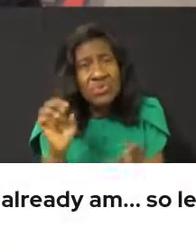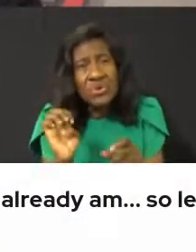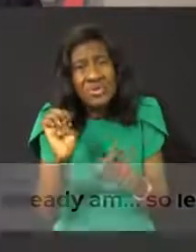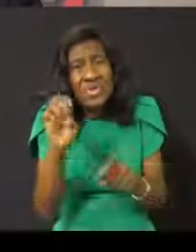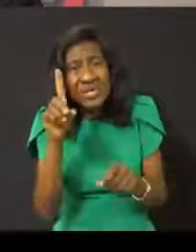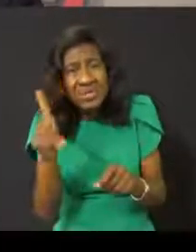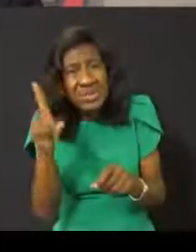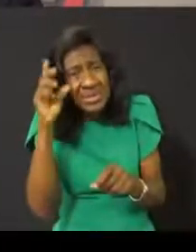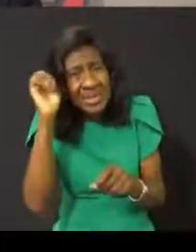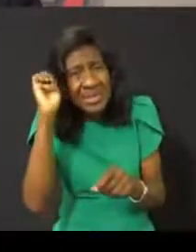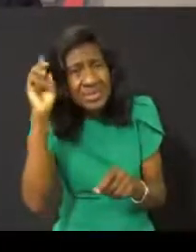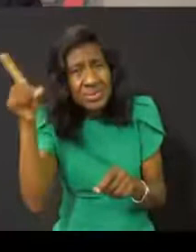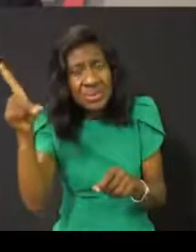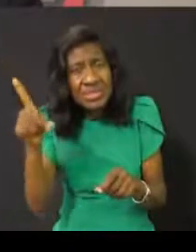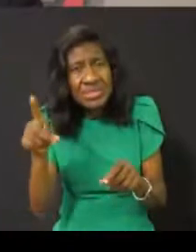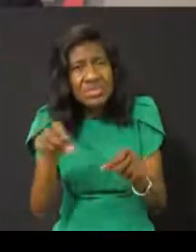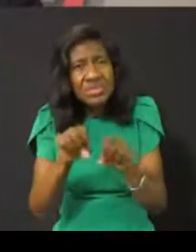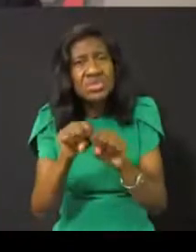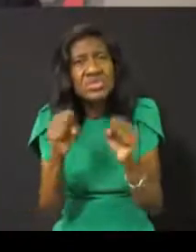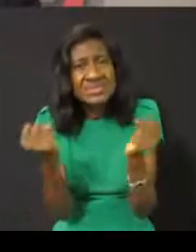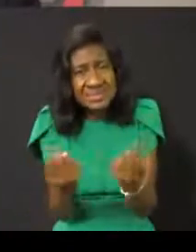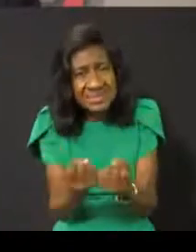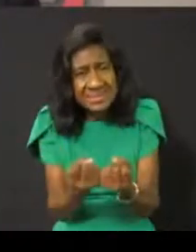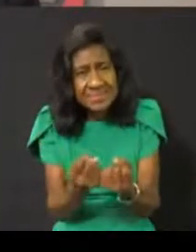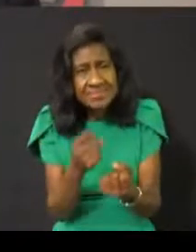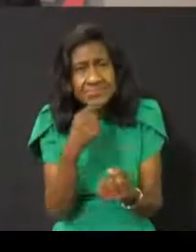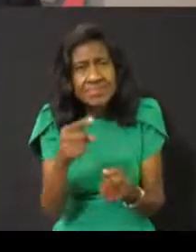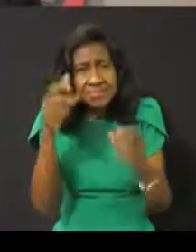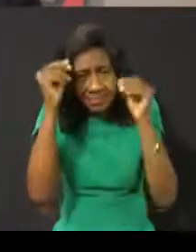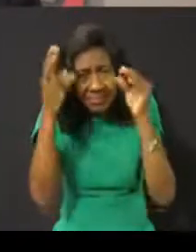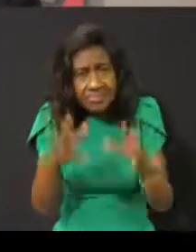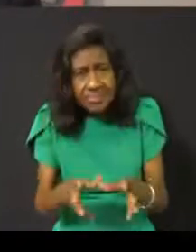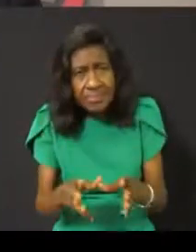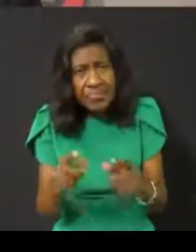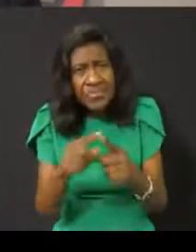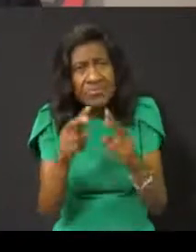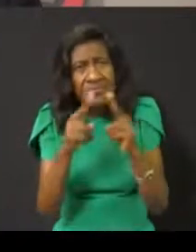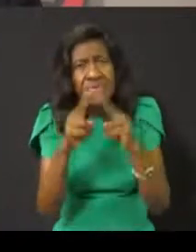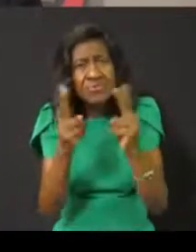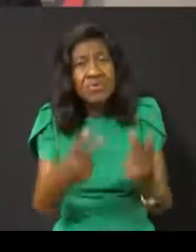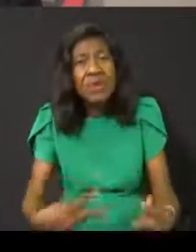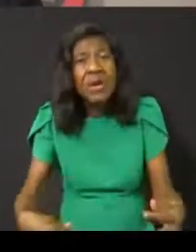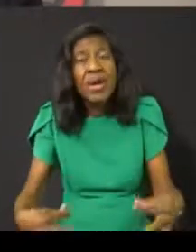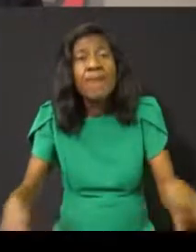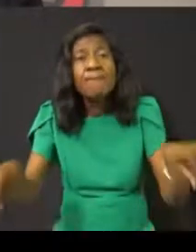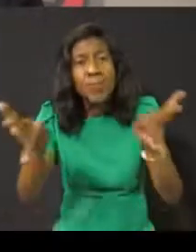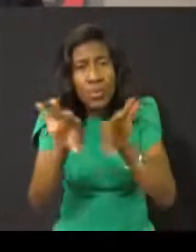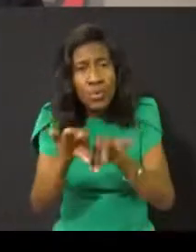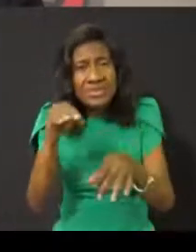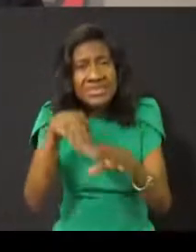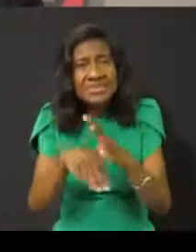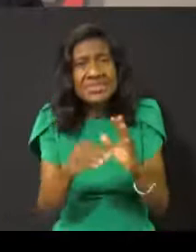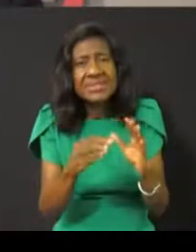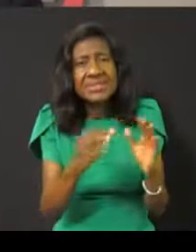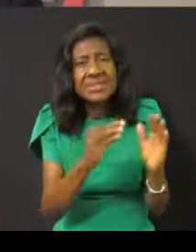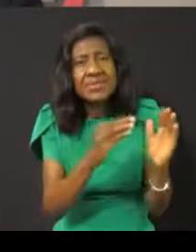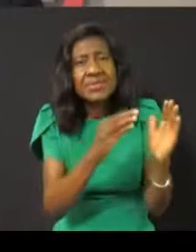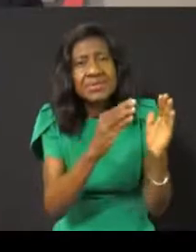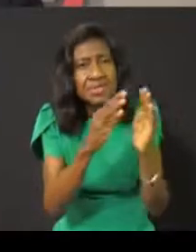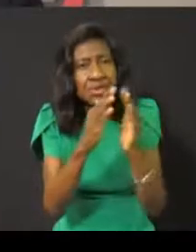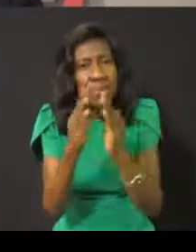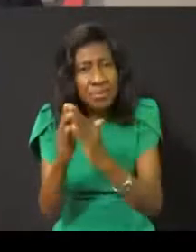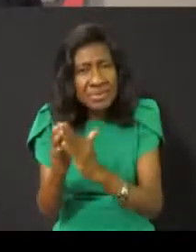workers, we know that teachers are a very critical part of our society. If there's